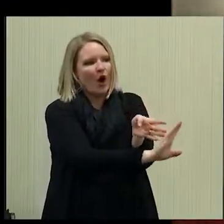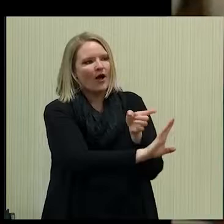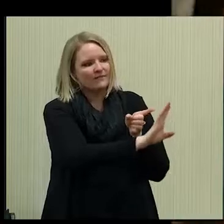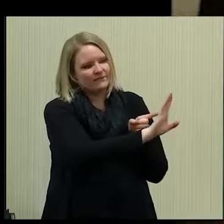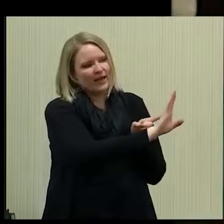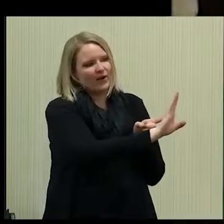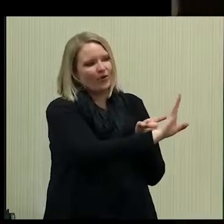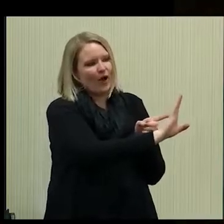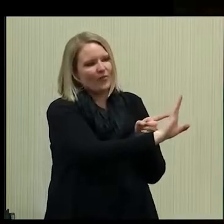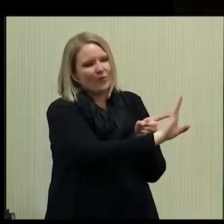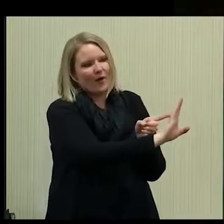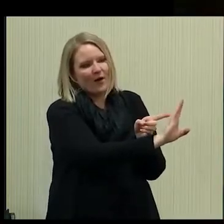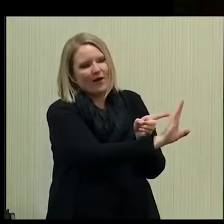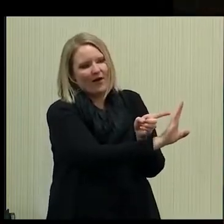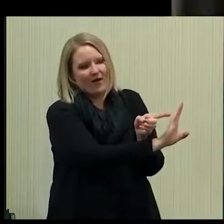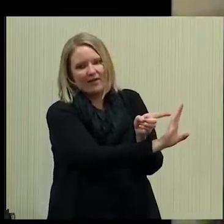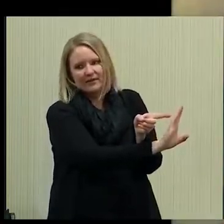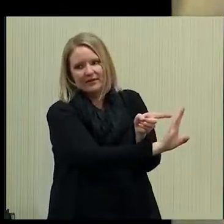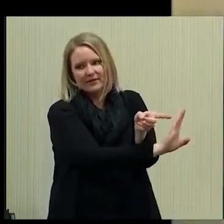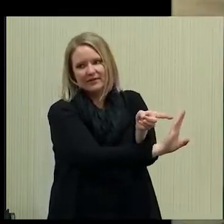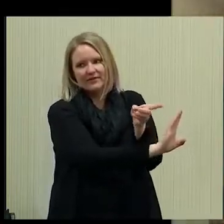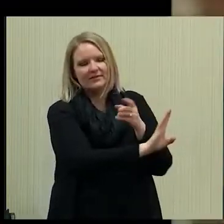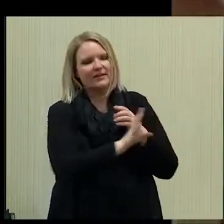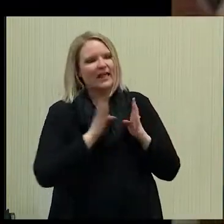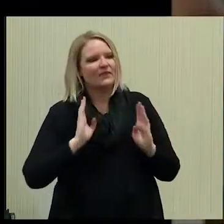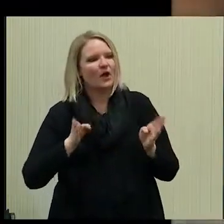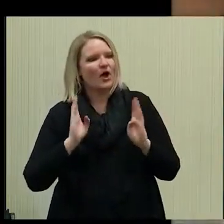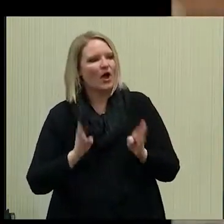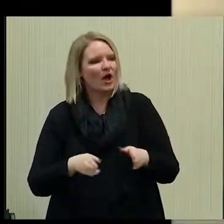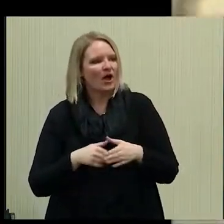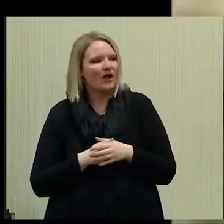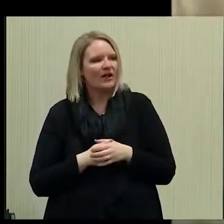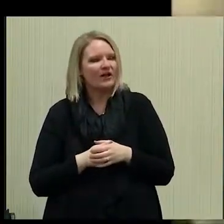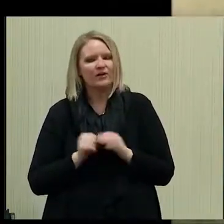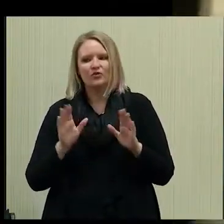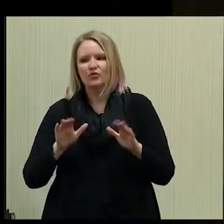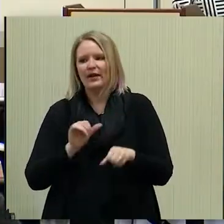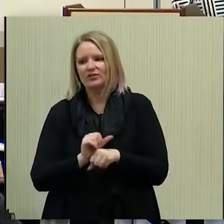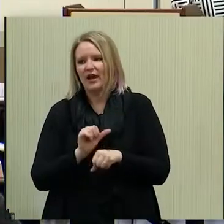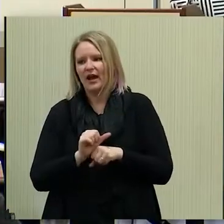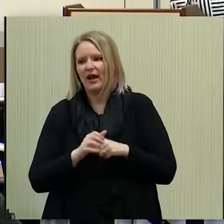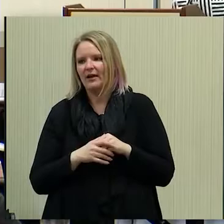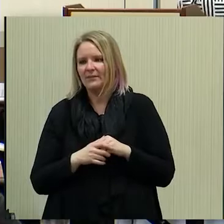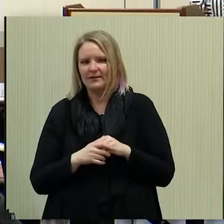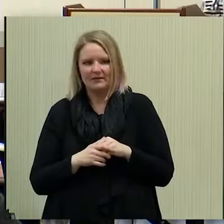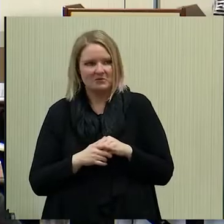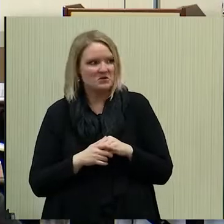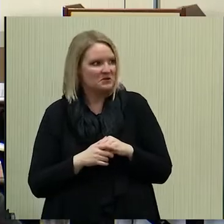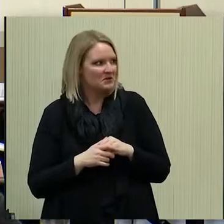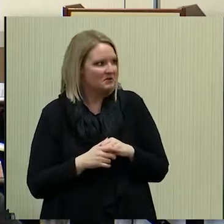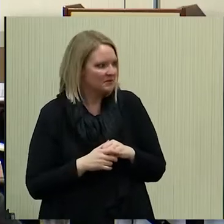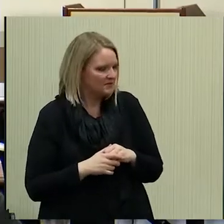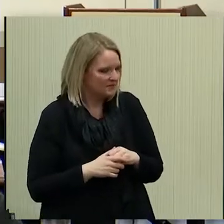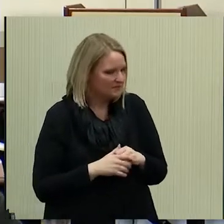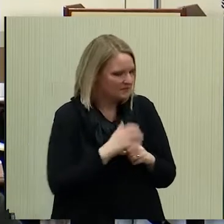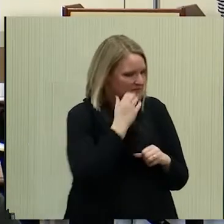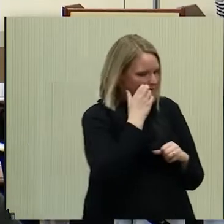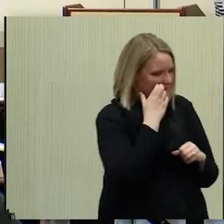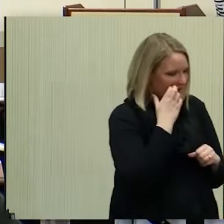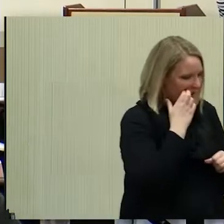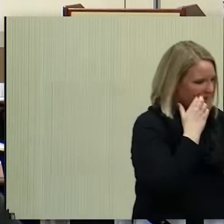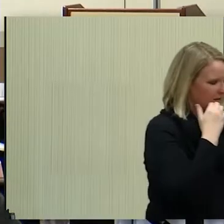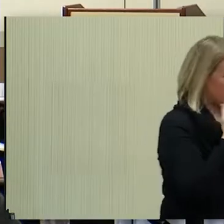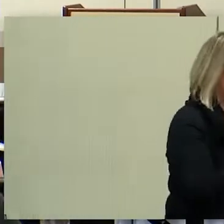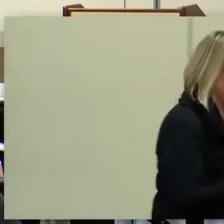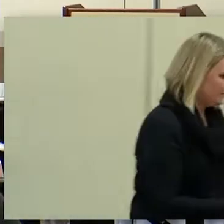your finger on the wall in the hall. Great job. Okay, so she taught